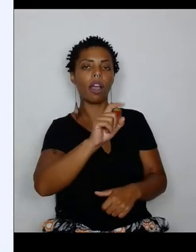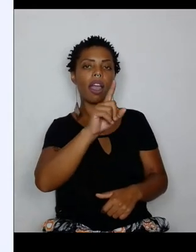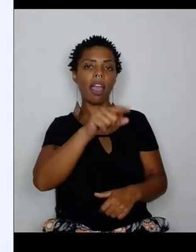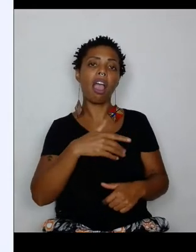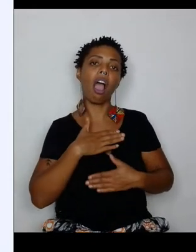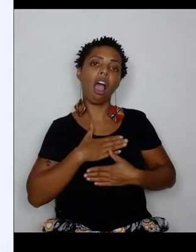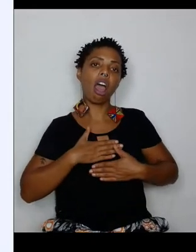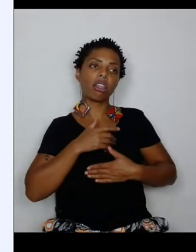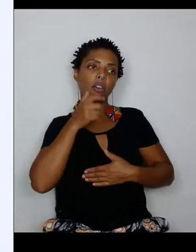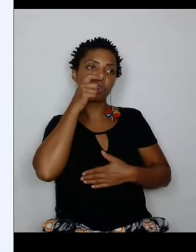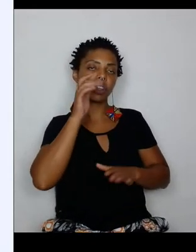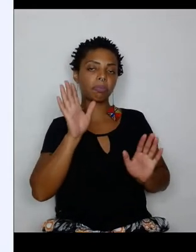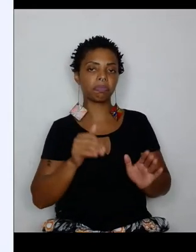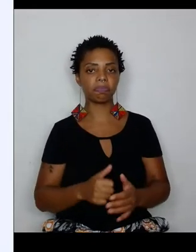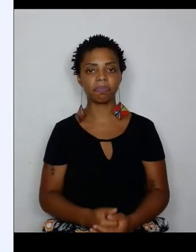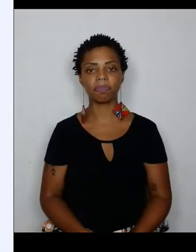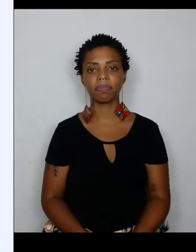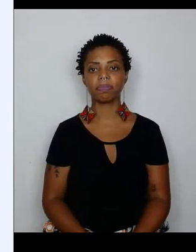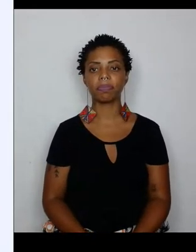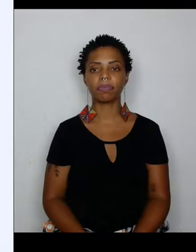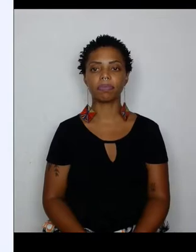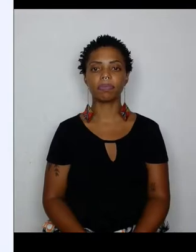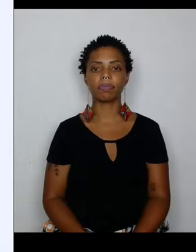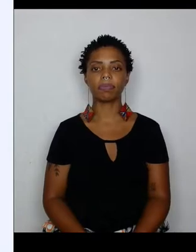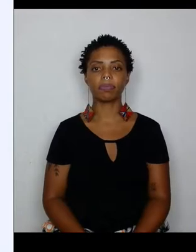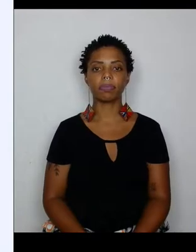that critic by the way was john richardson